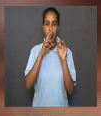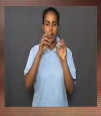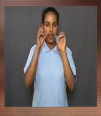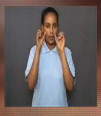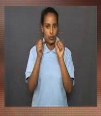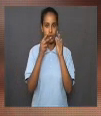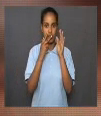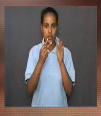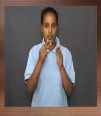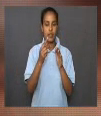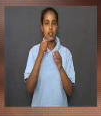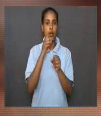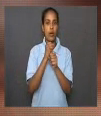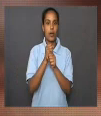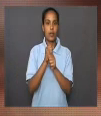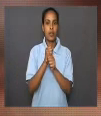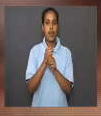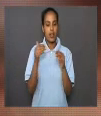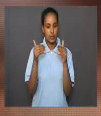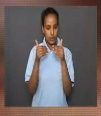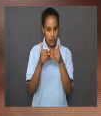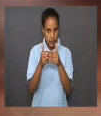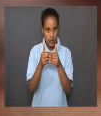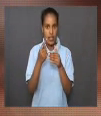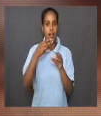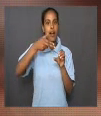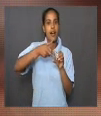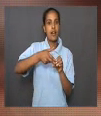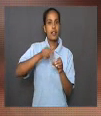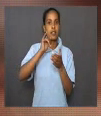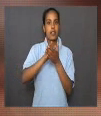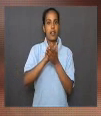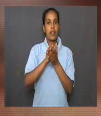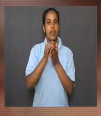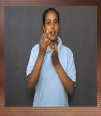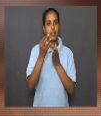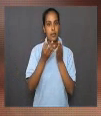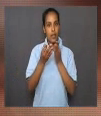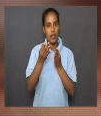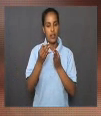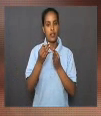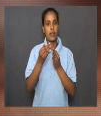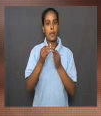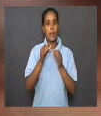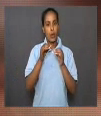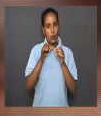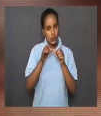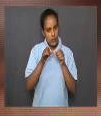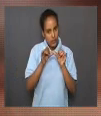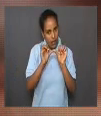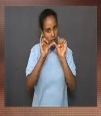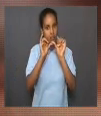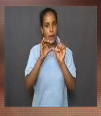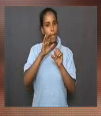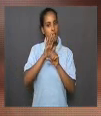see that the work associated with a gas that expands at constant pressure